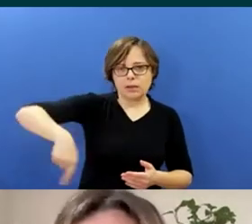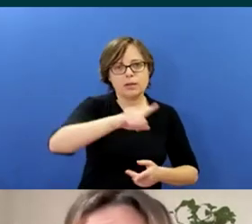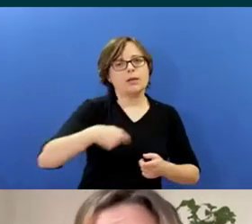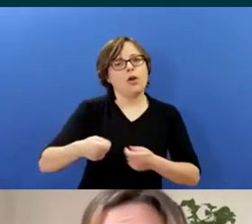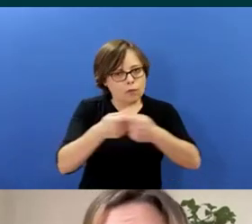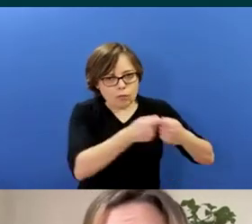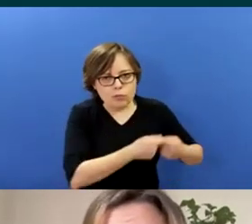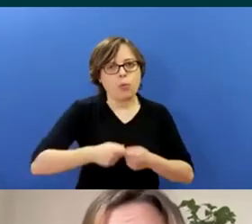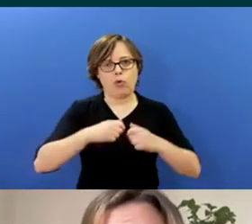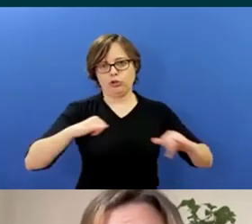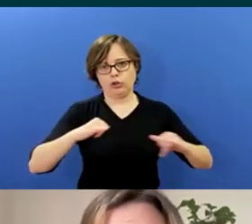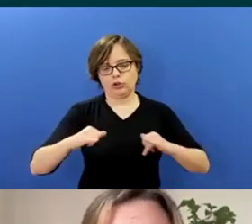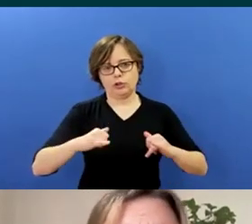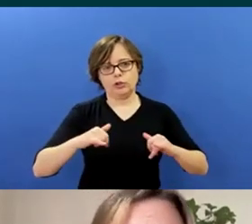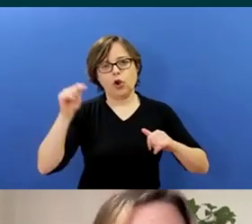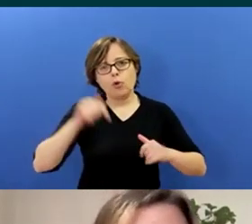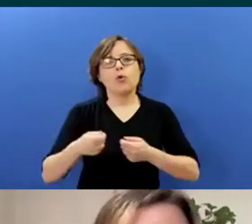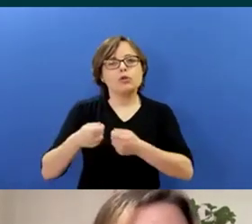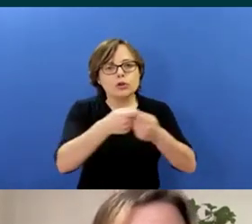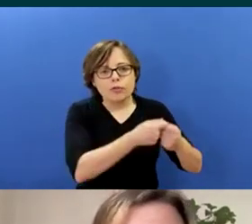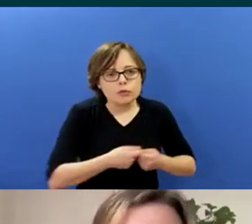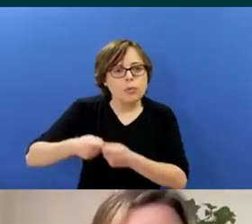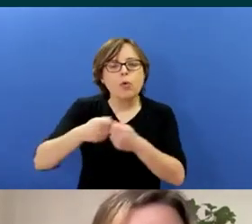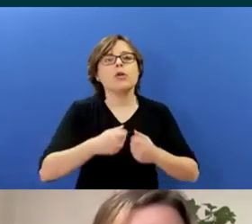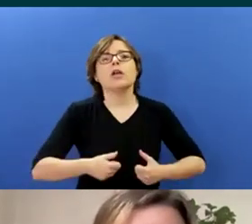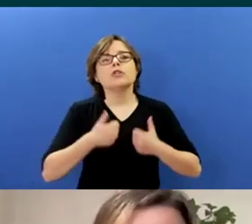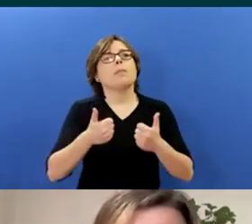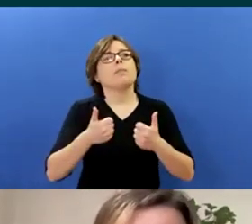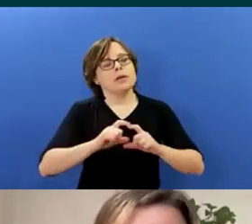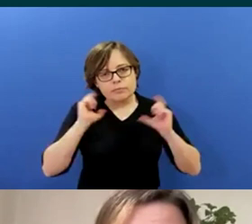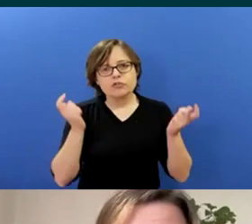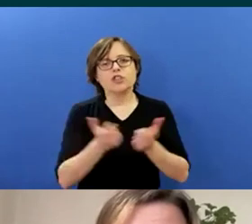or angry. But how did they manage to do so?